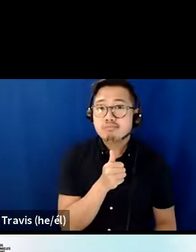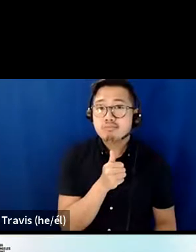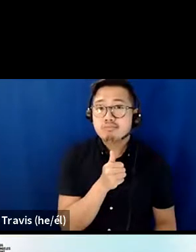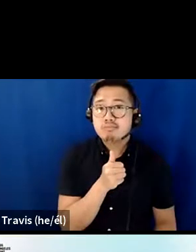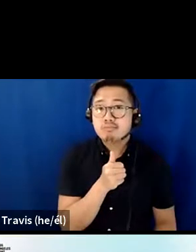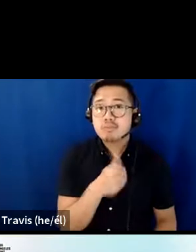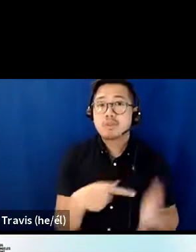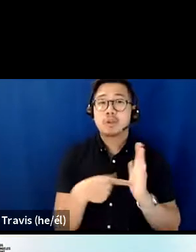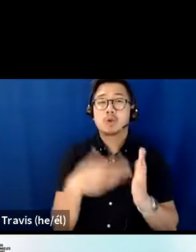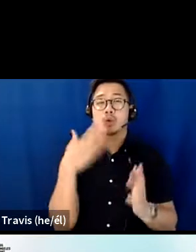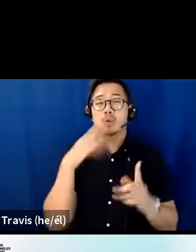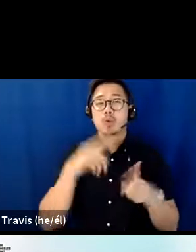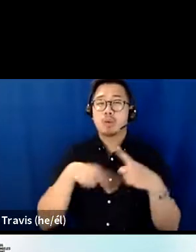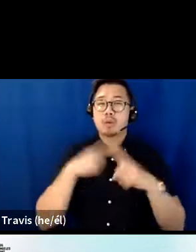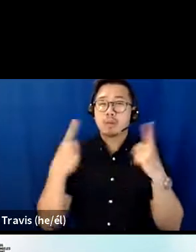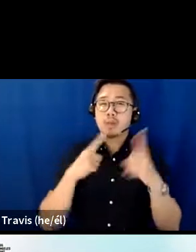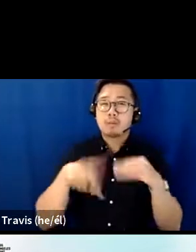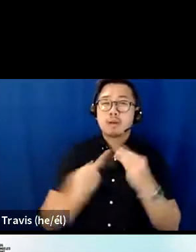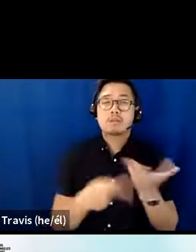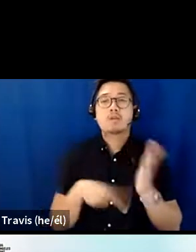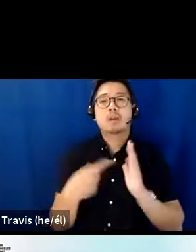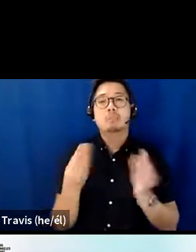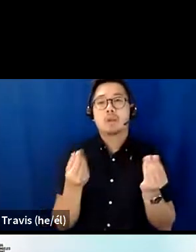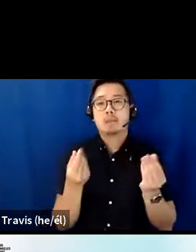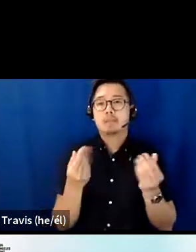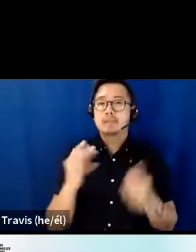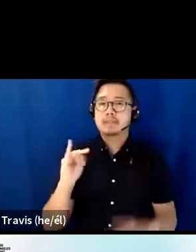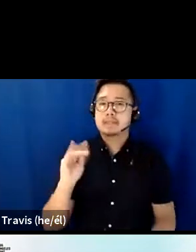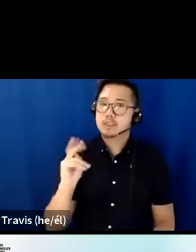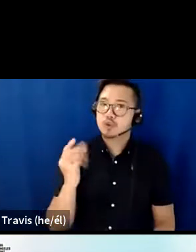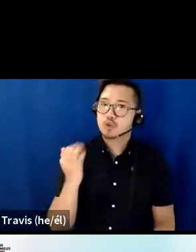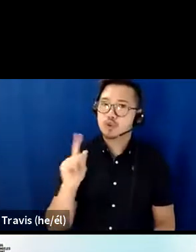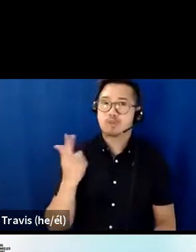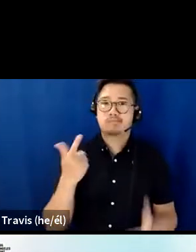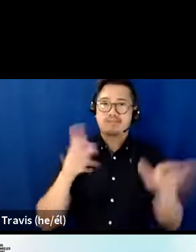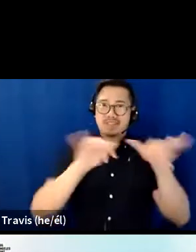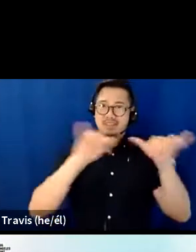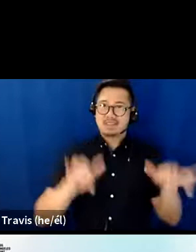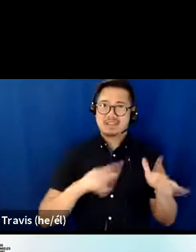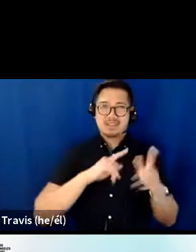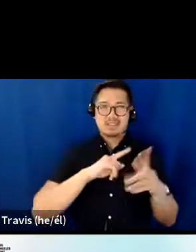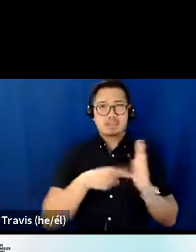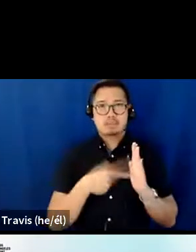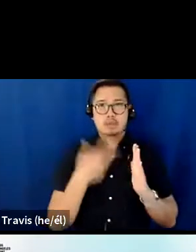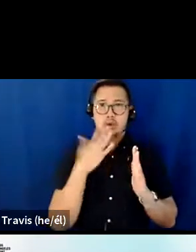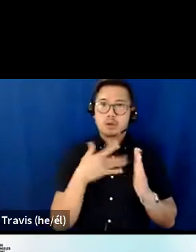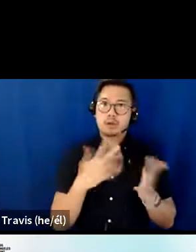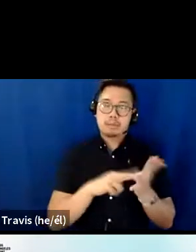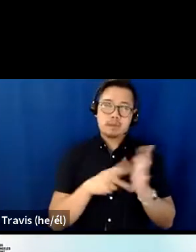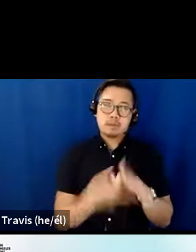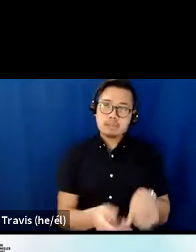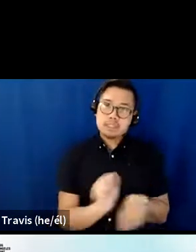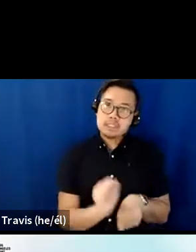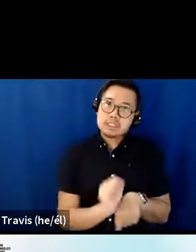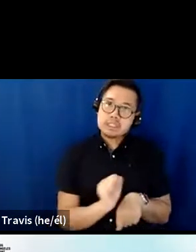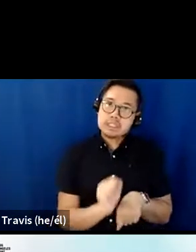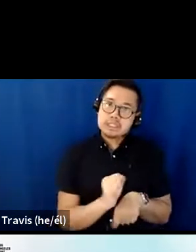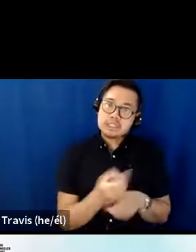non-for-profit industrial complex, because there's a price for that. You know, you have to almost sacrifice your soul sometimes to gain resources in a